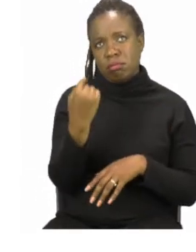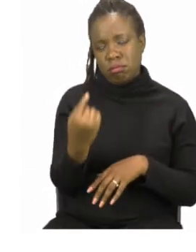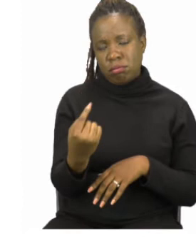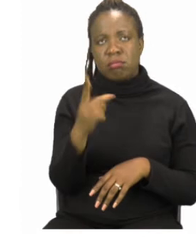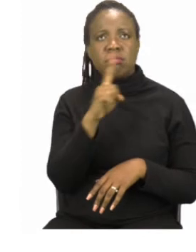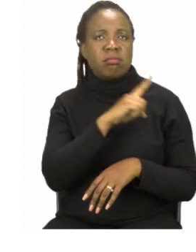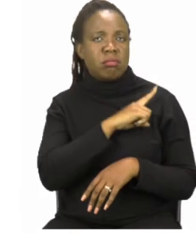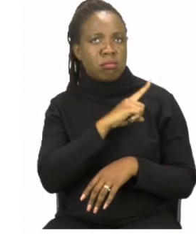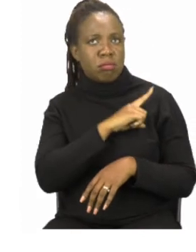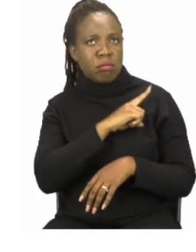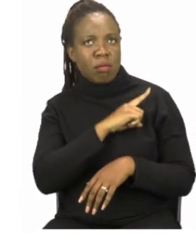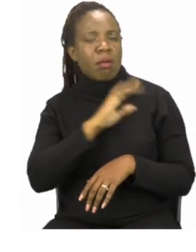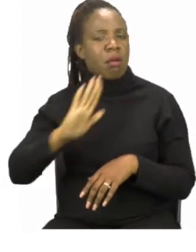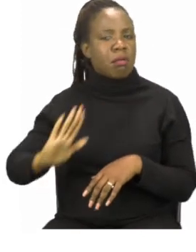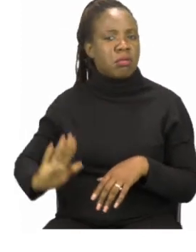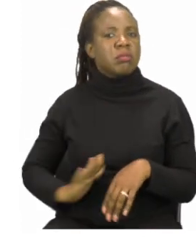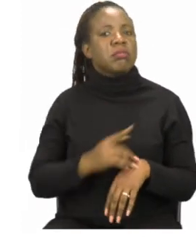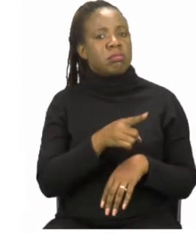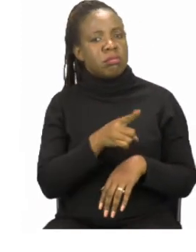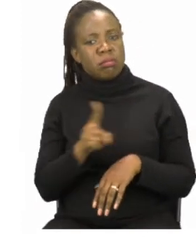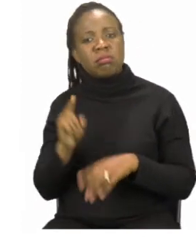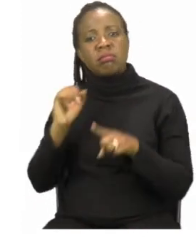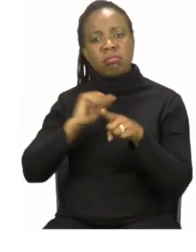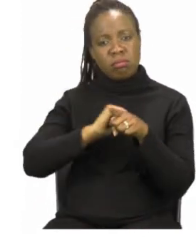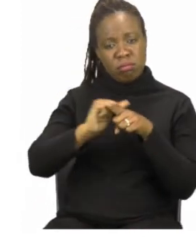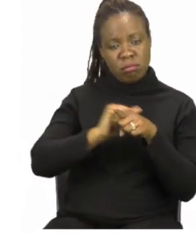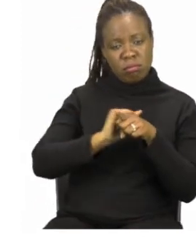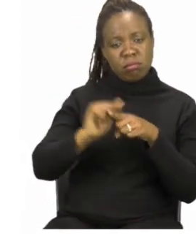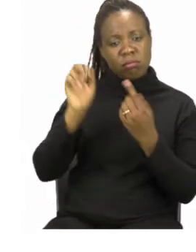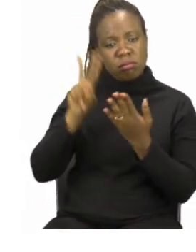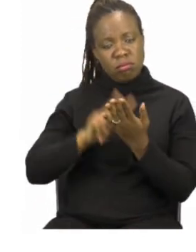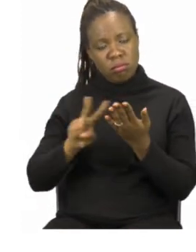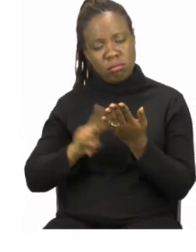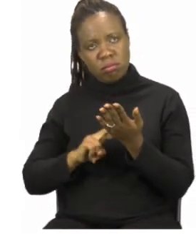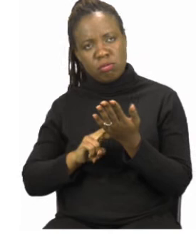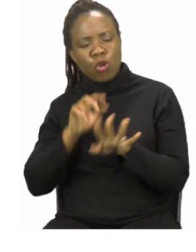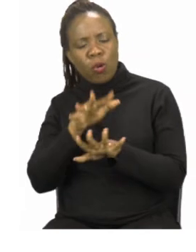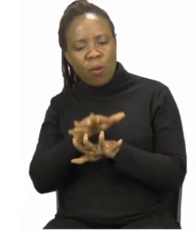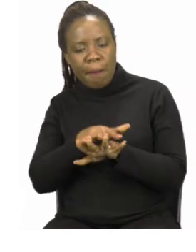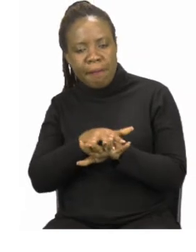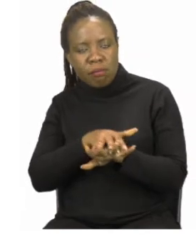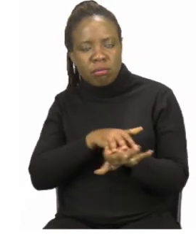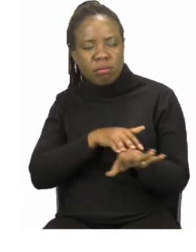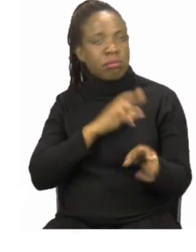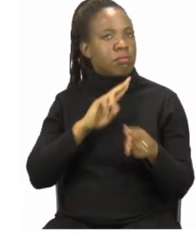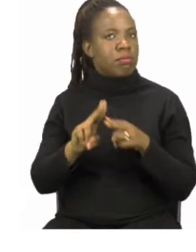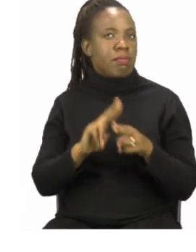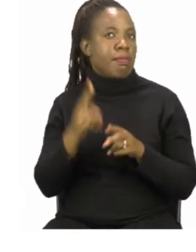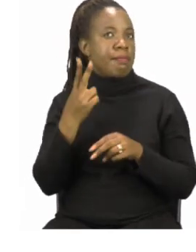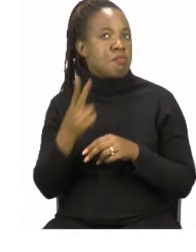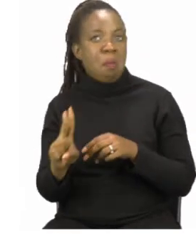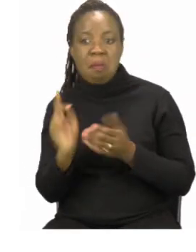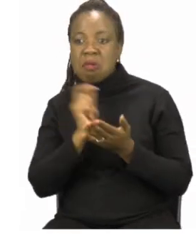I want you to practice your reading and take your time. Don't just write any sentences.